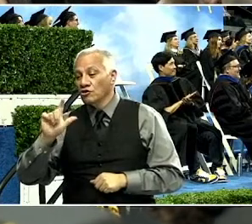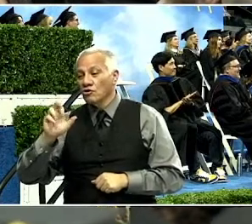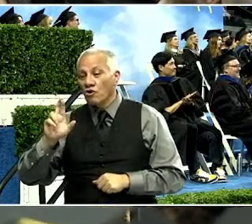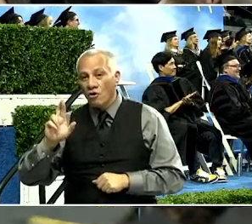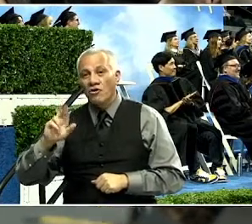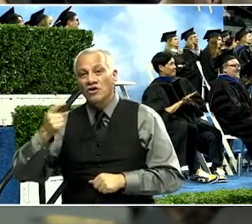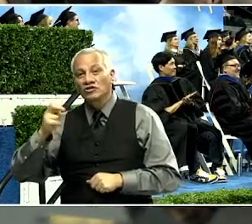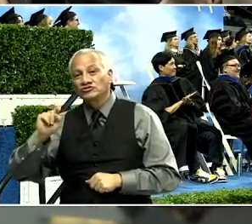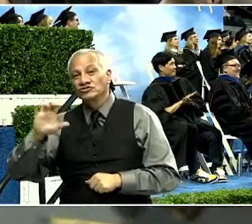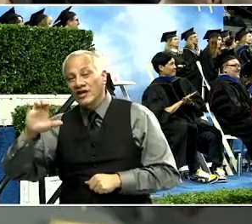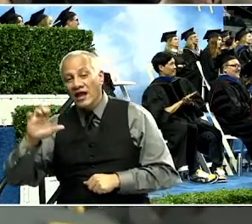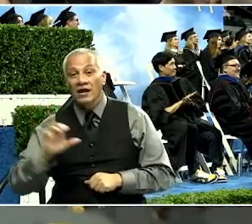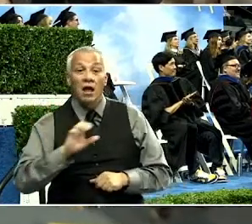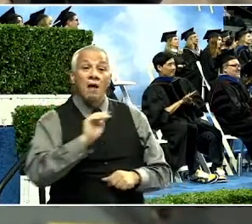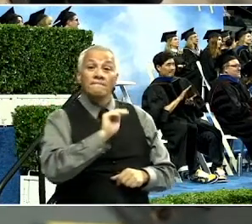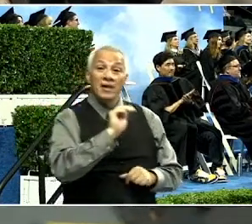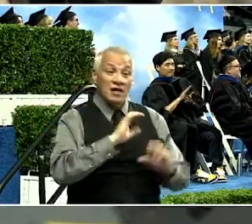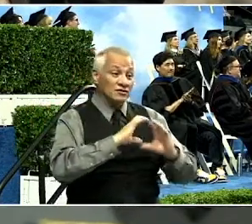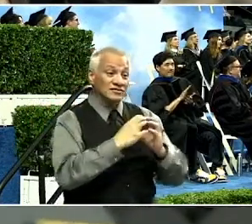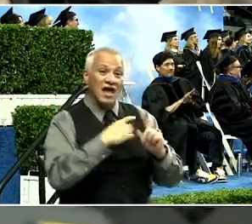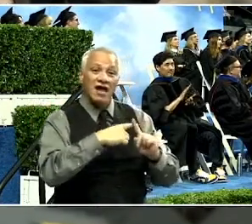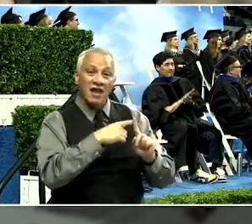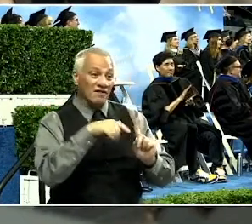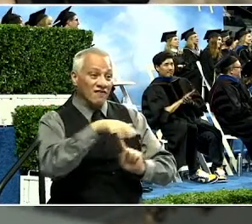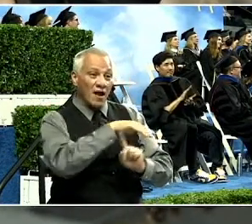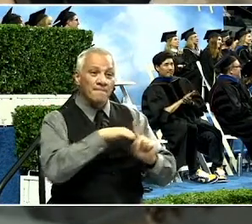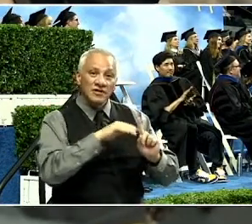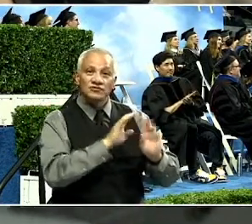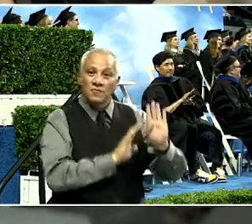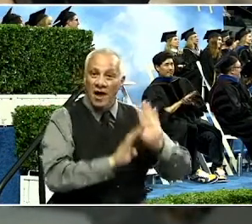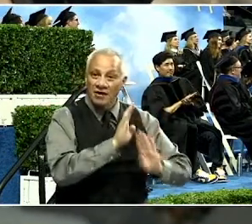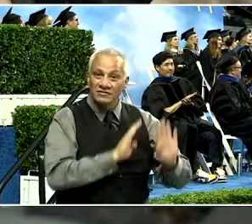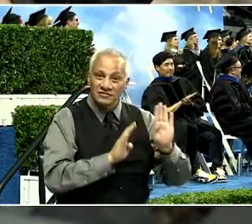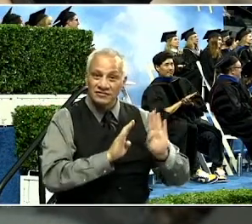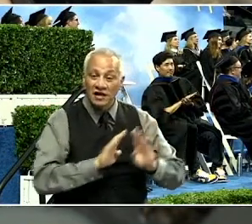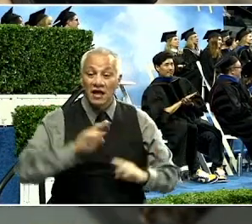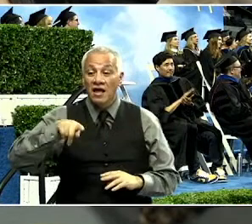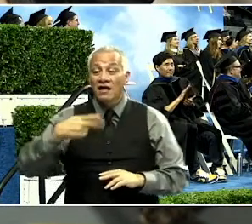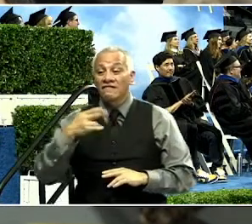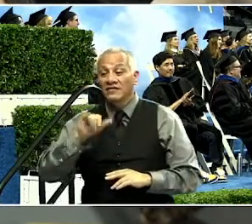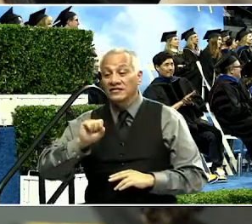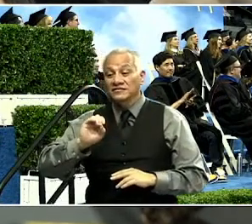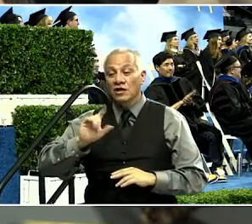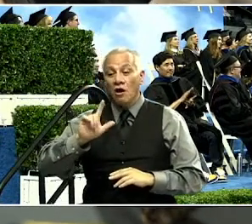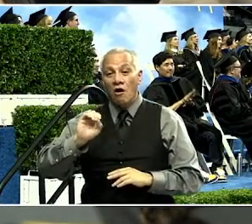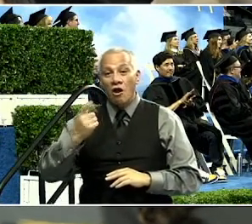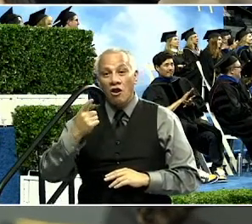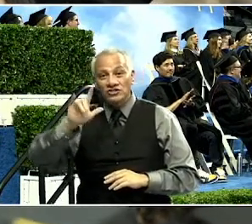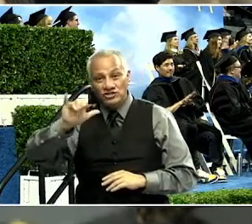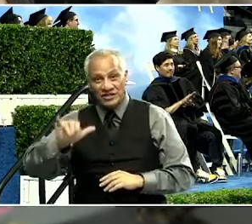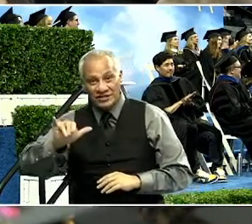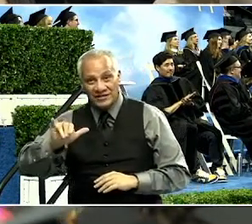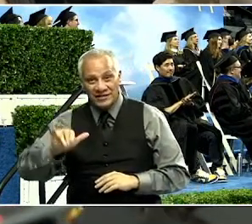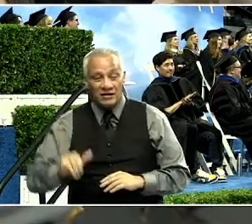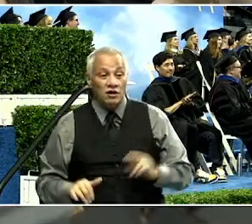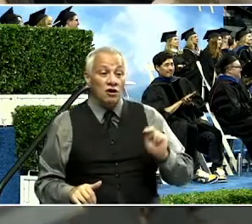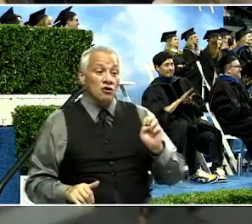molecular cell and developmental biology, physiology,